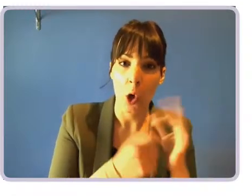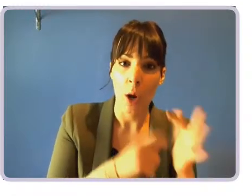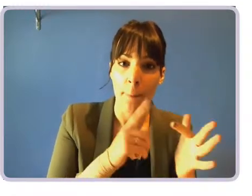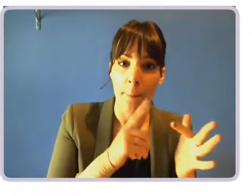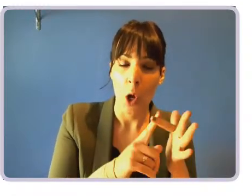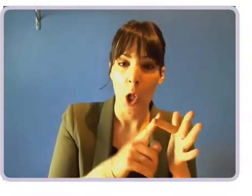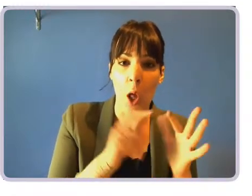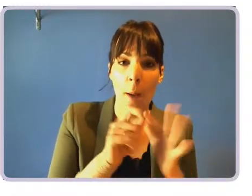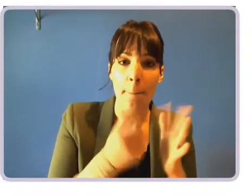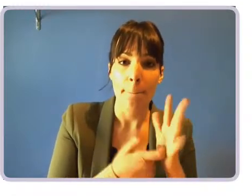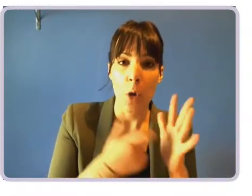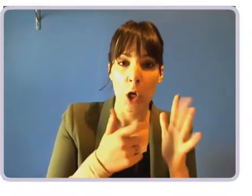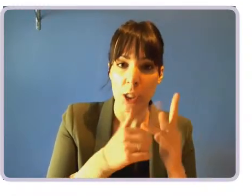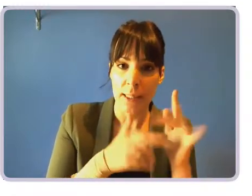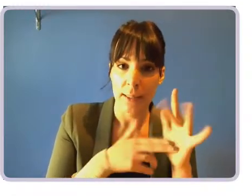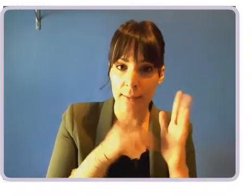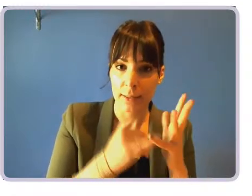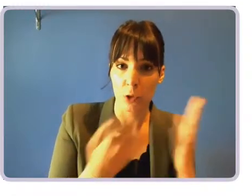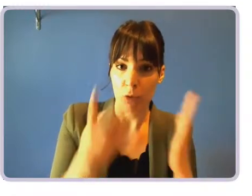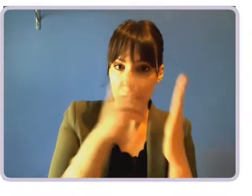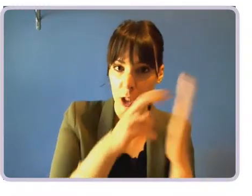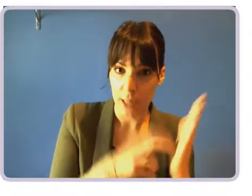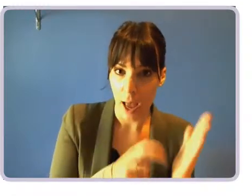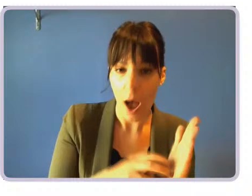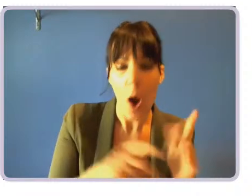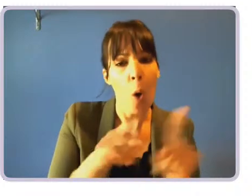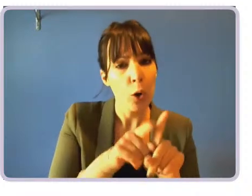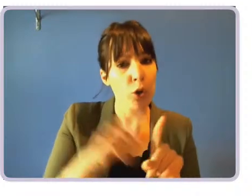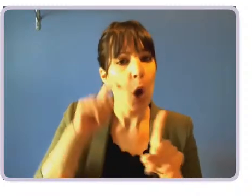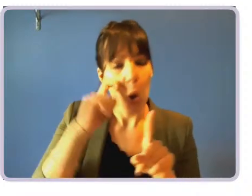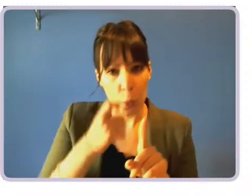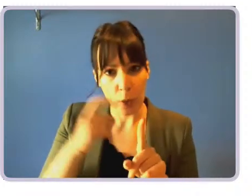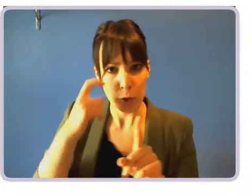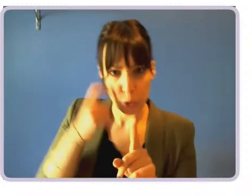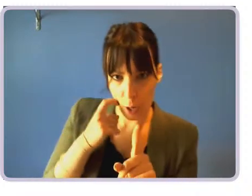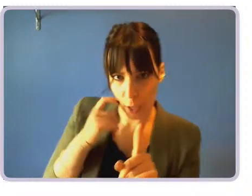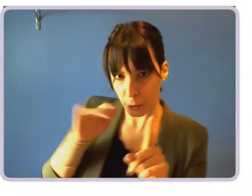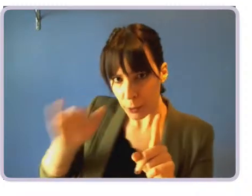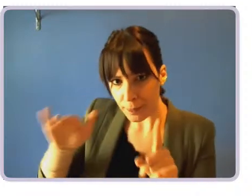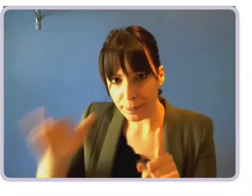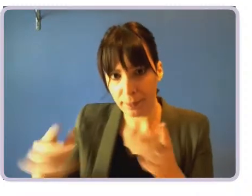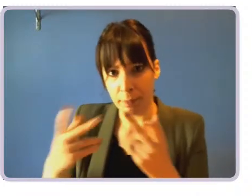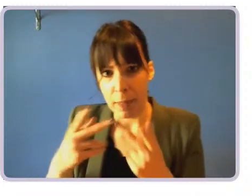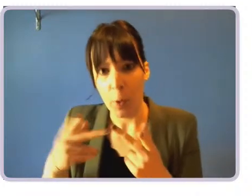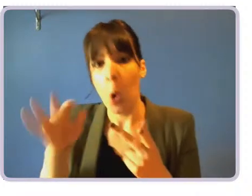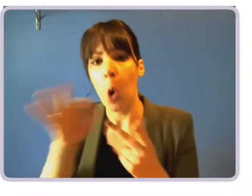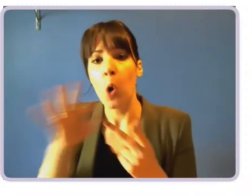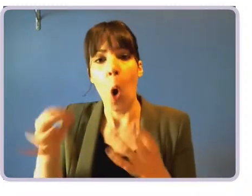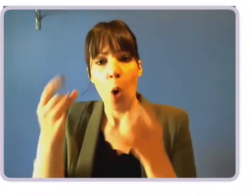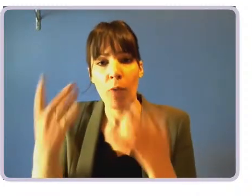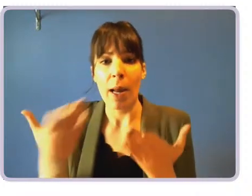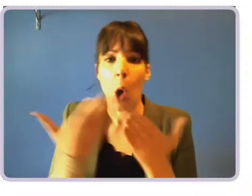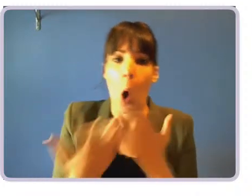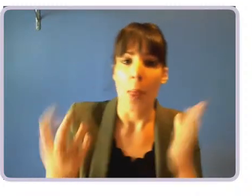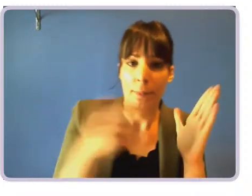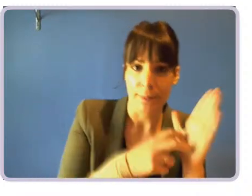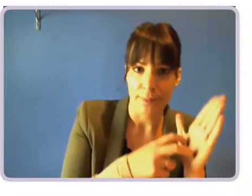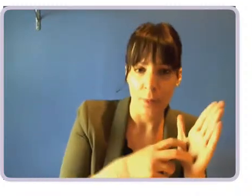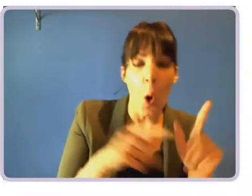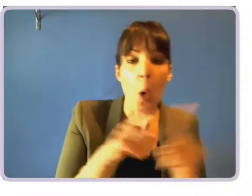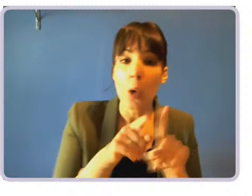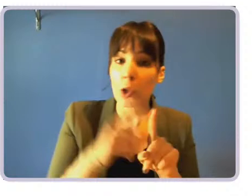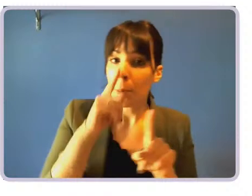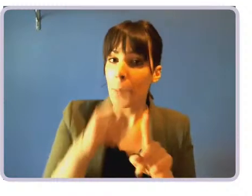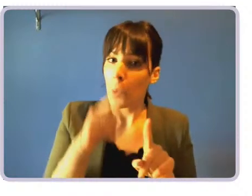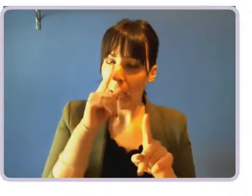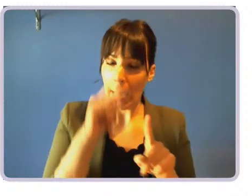register. Of course, people can also self-refer themselves to the service once it is available. But the reason we want to